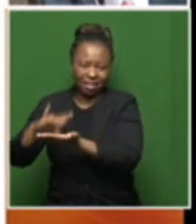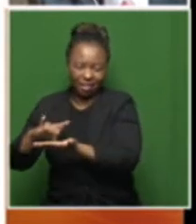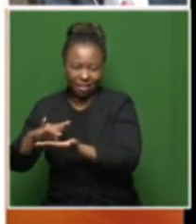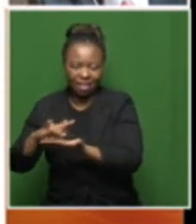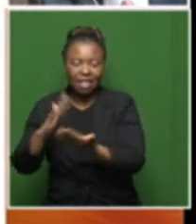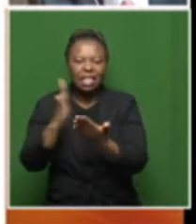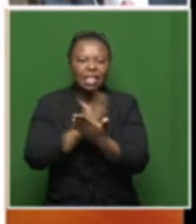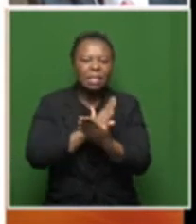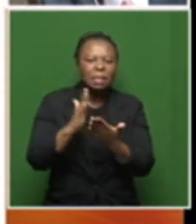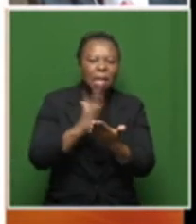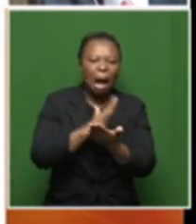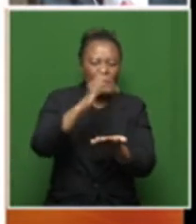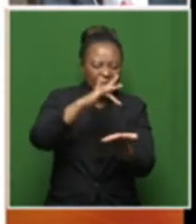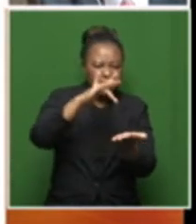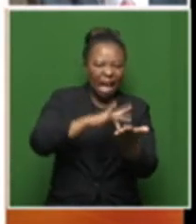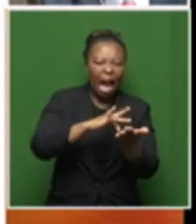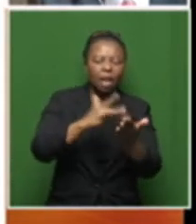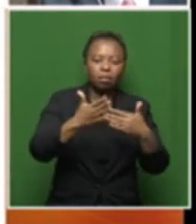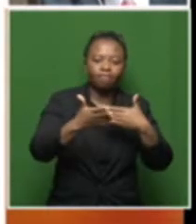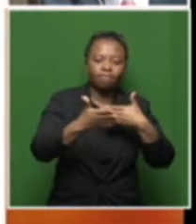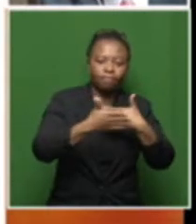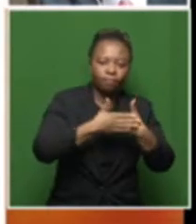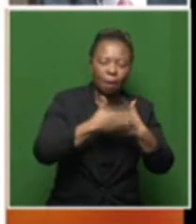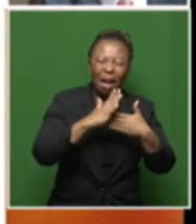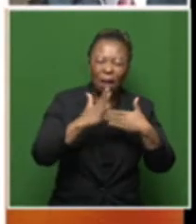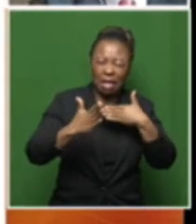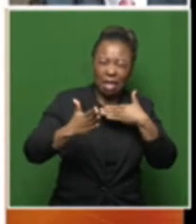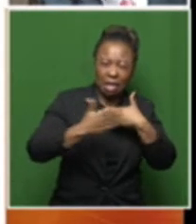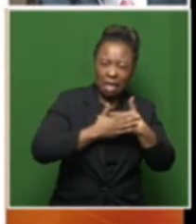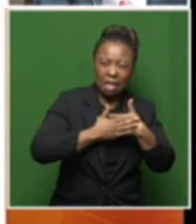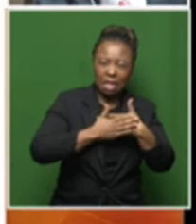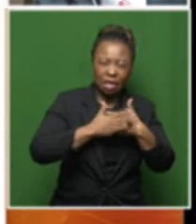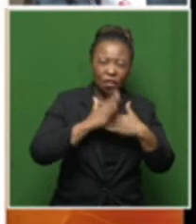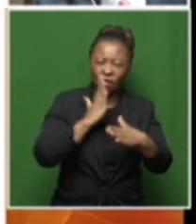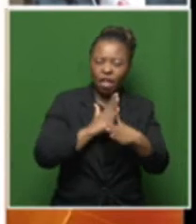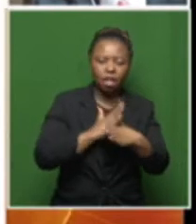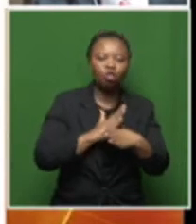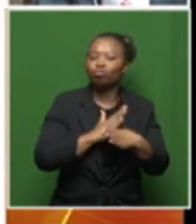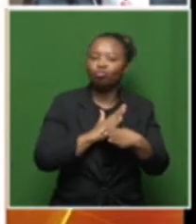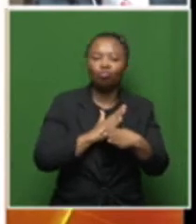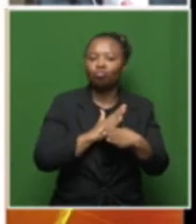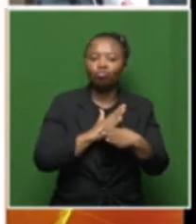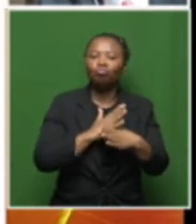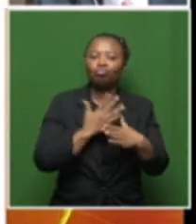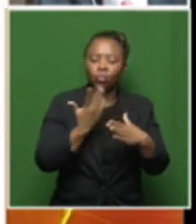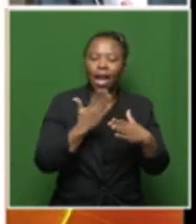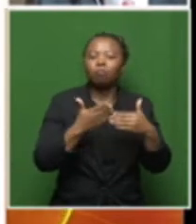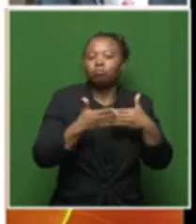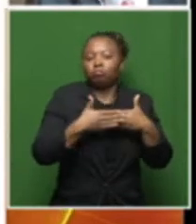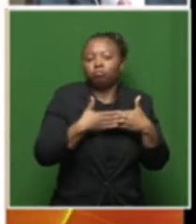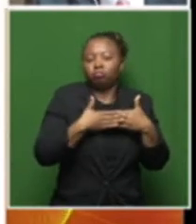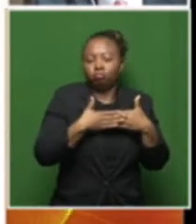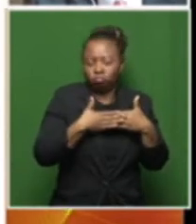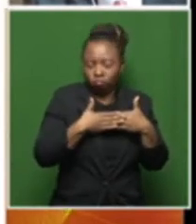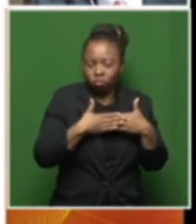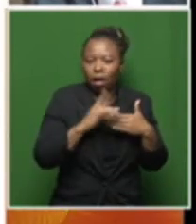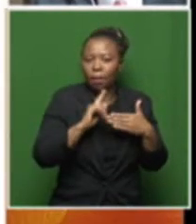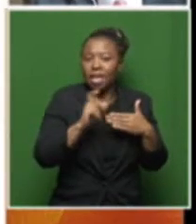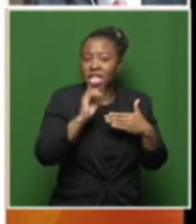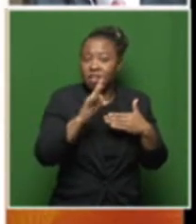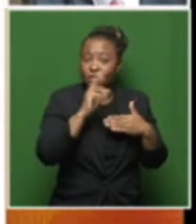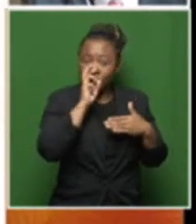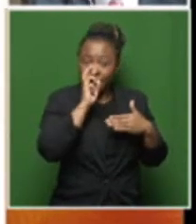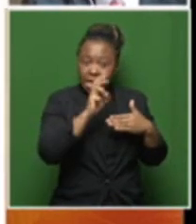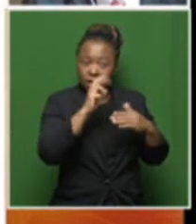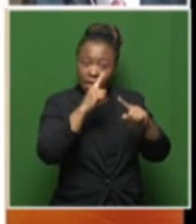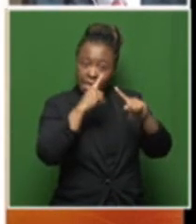do close down. They don't get shut completely because we may need to go back to use them again when there are different target